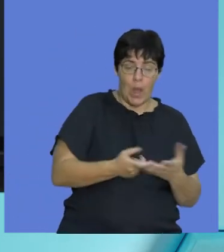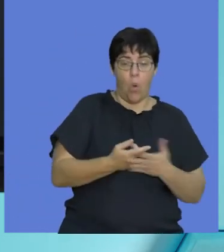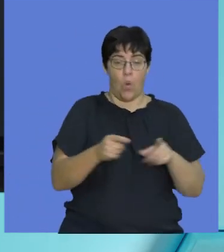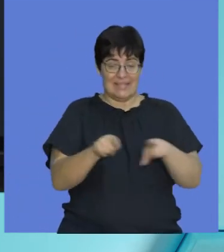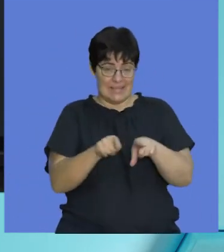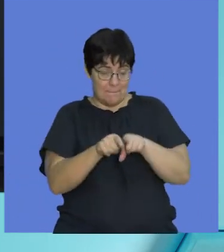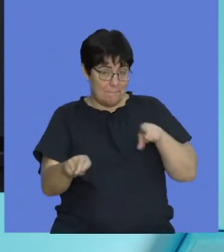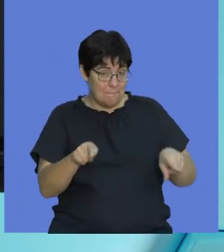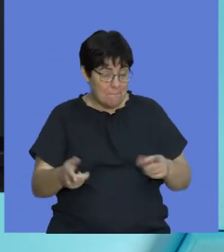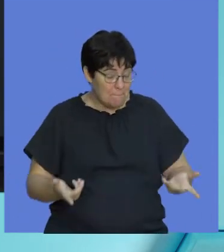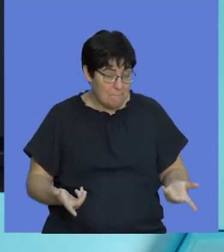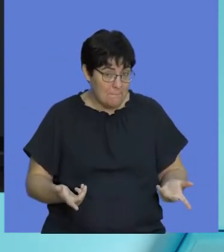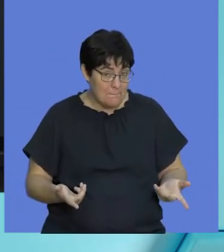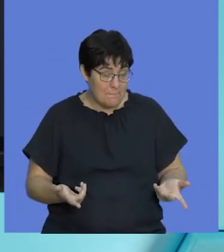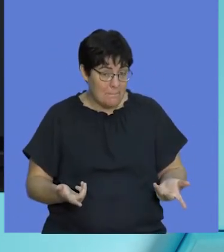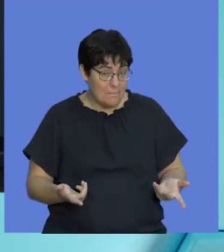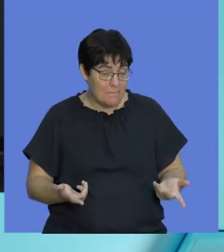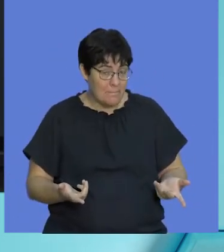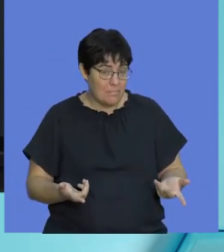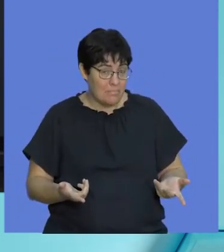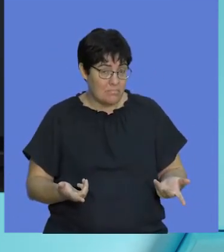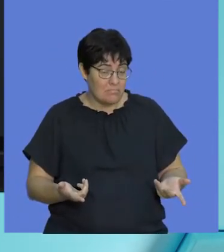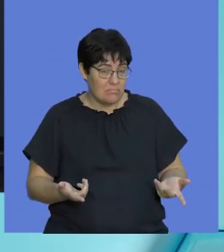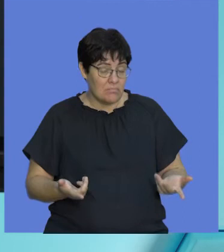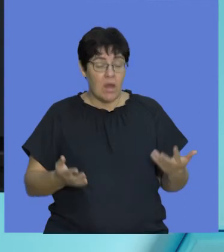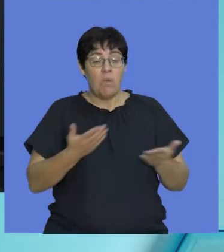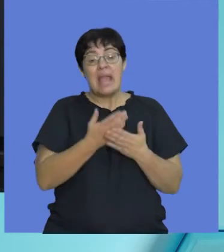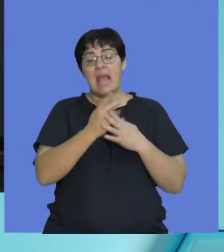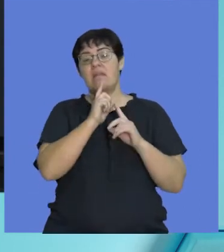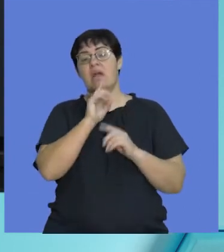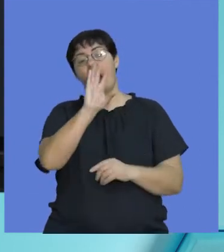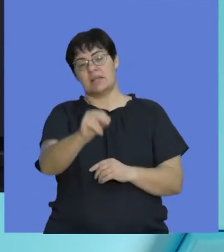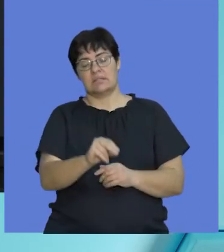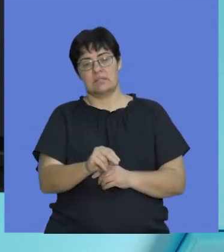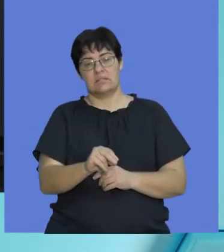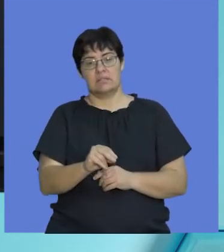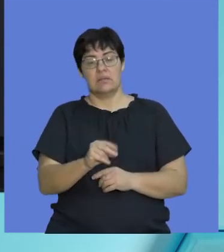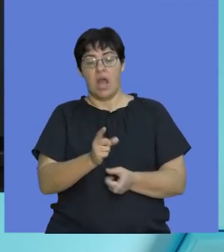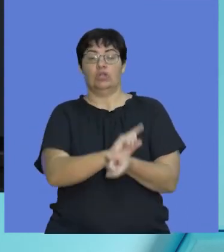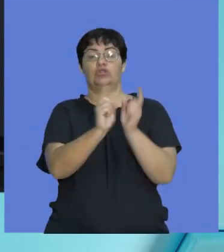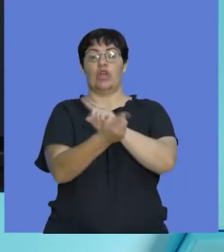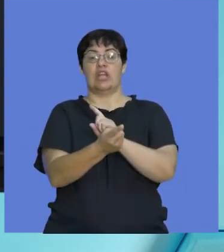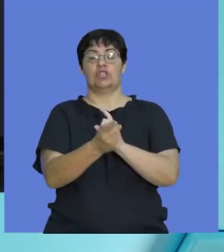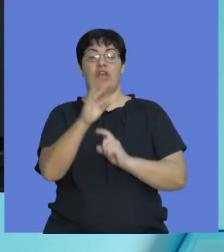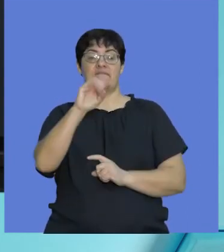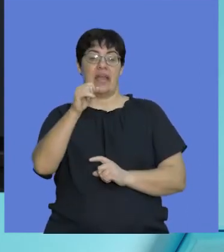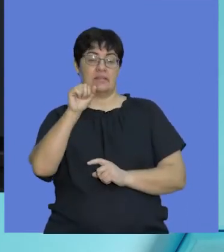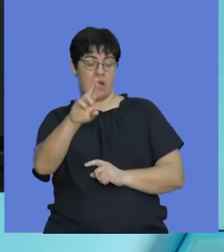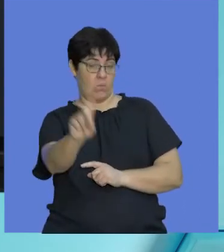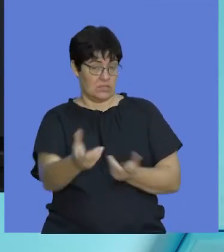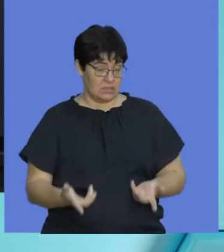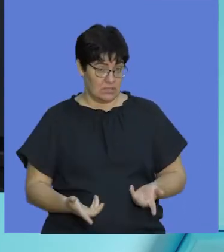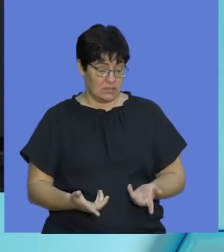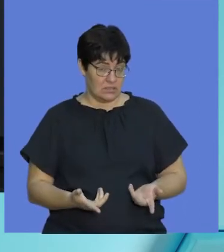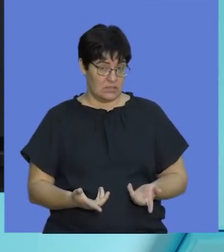same? Okay. We could have also asked by what factor does it change? Okay,